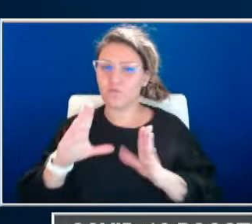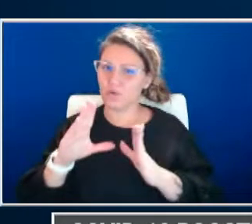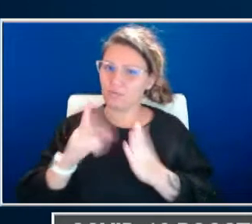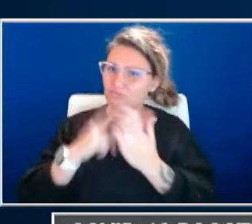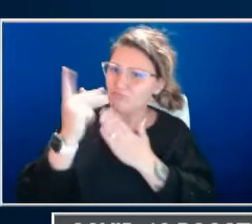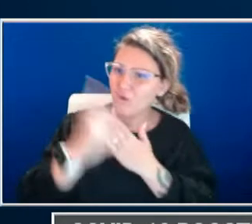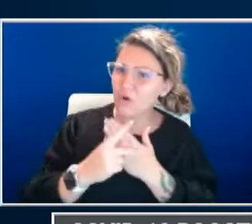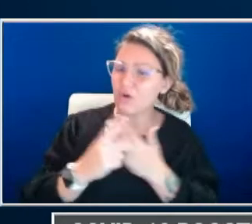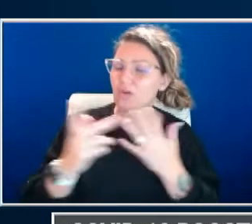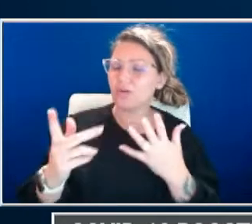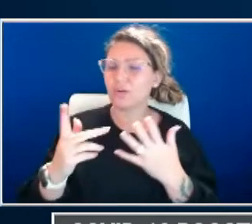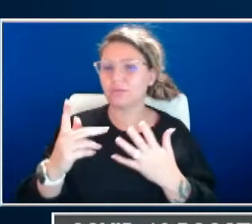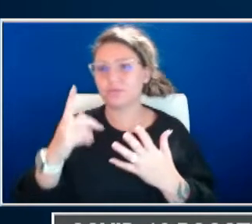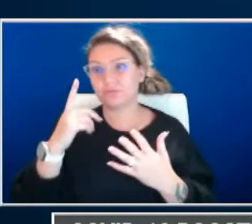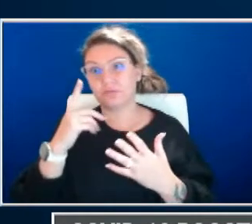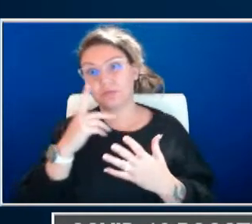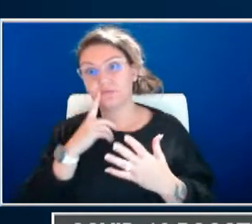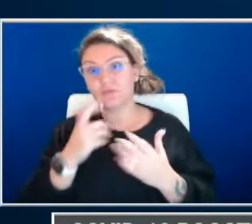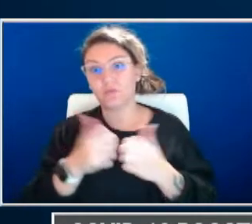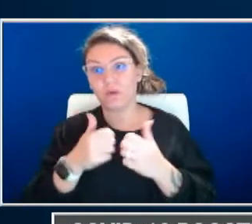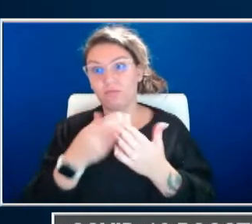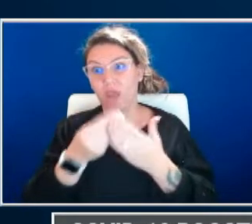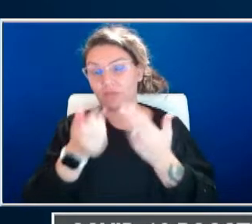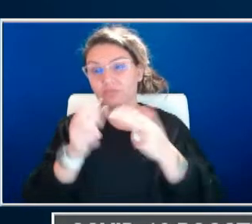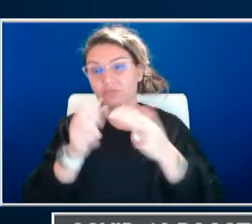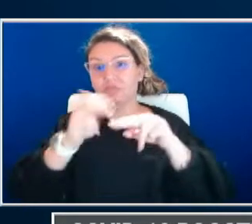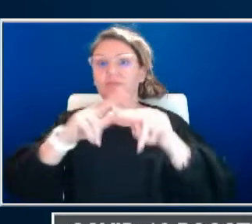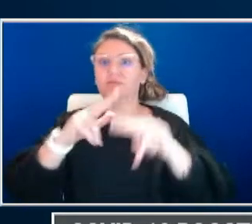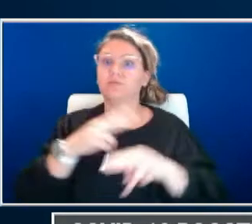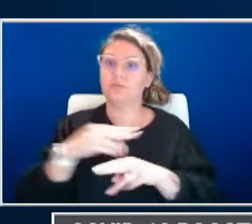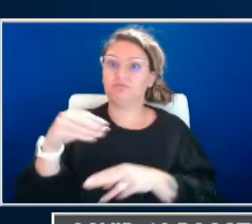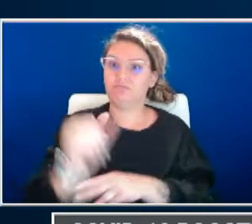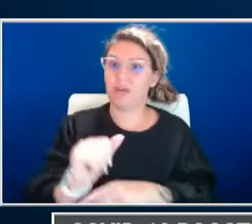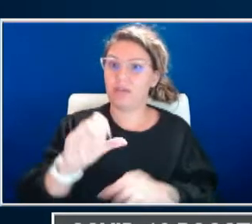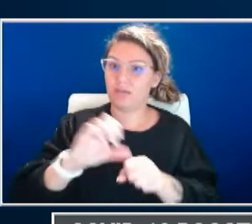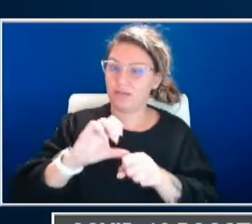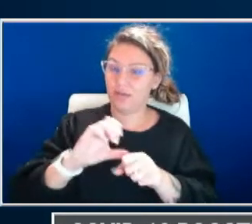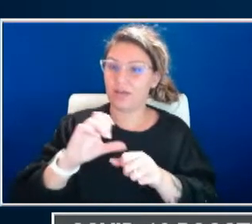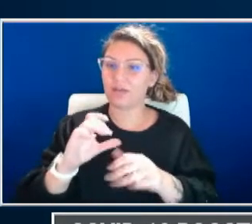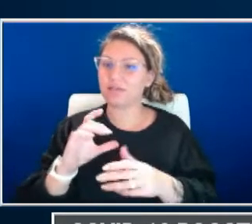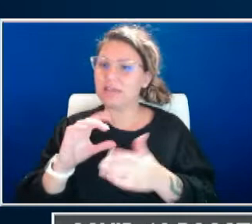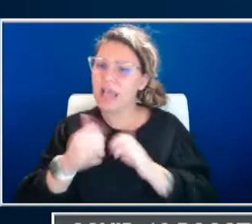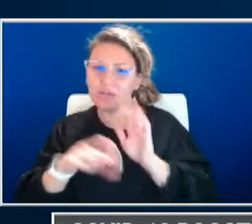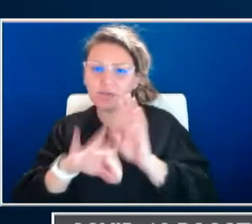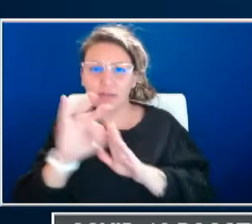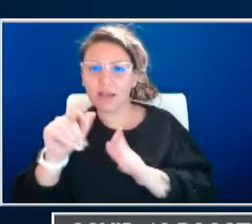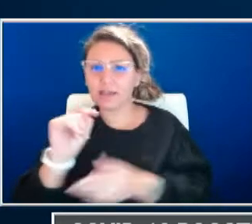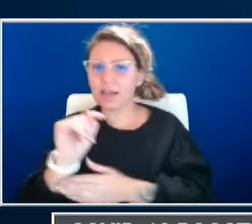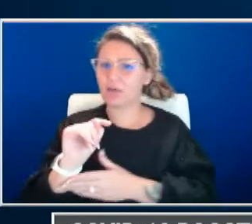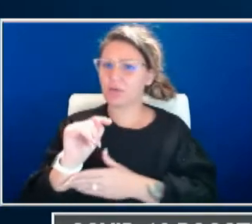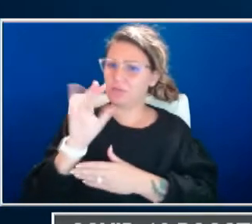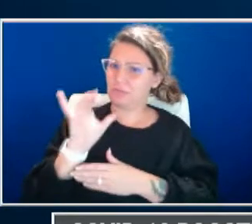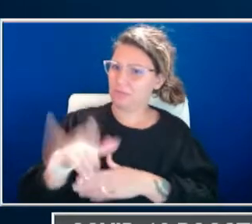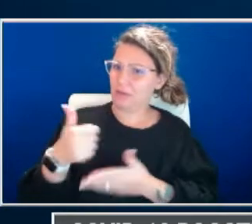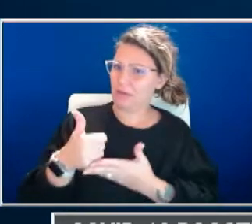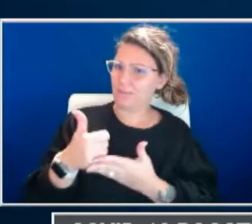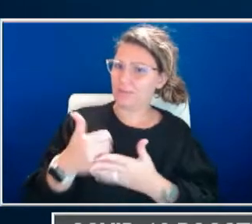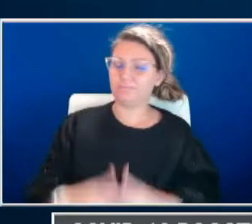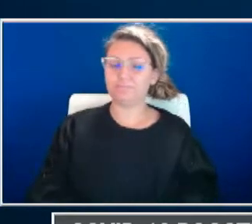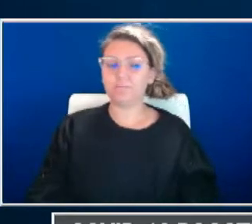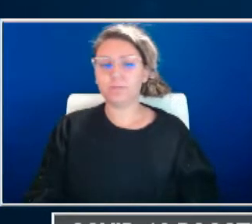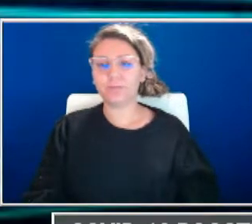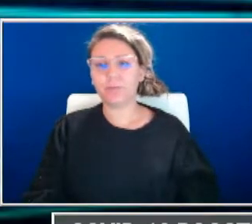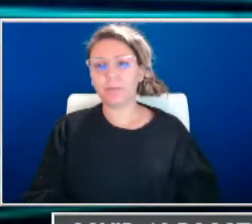to inflation and the pain at the pump. So how did you find out about that, and how helpful was it? Well,